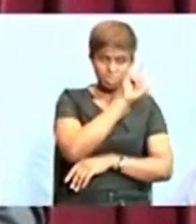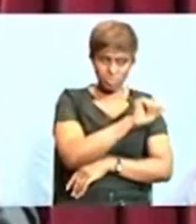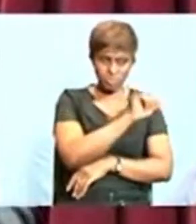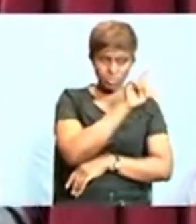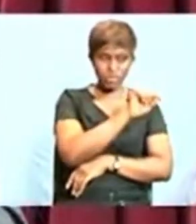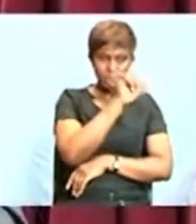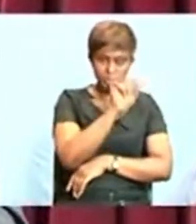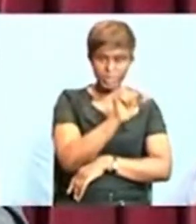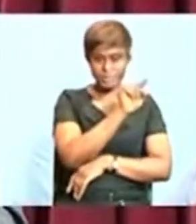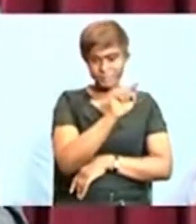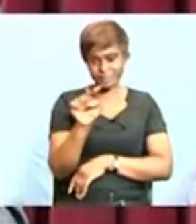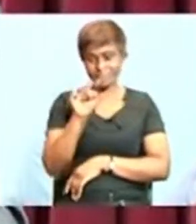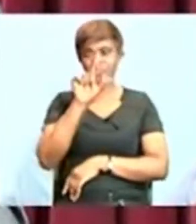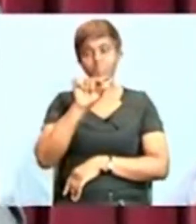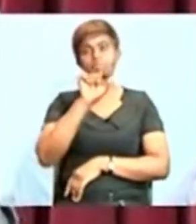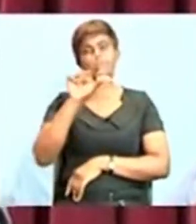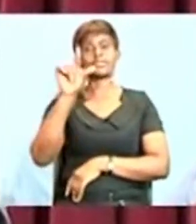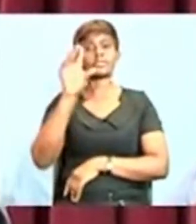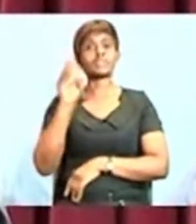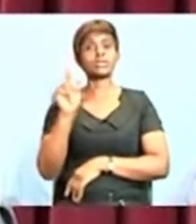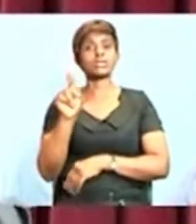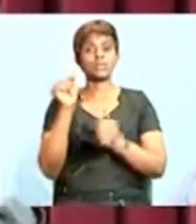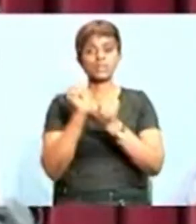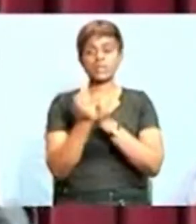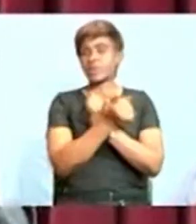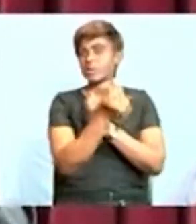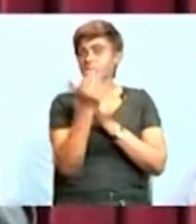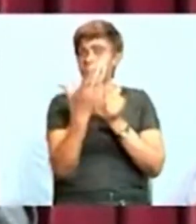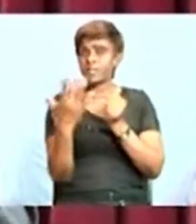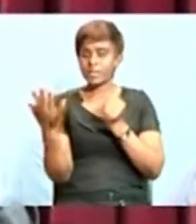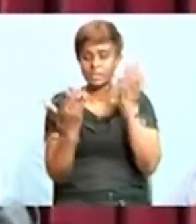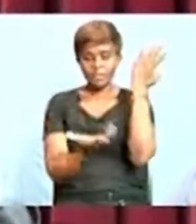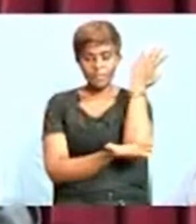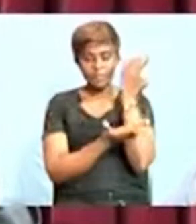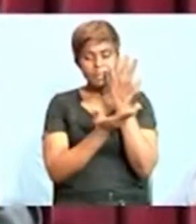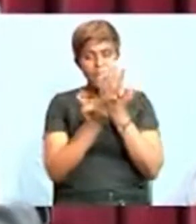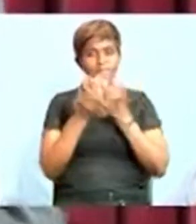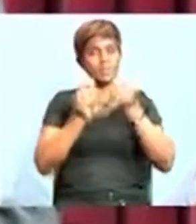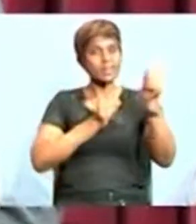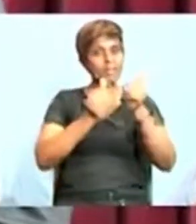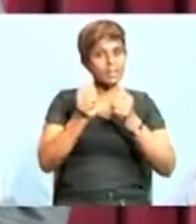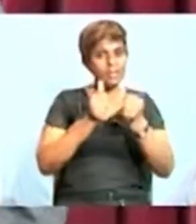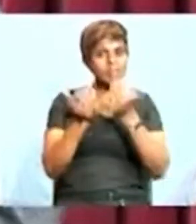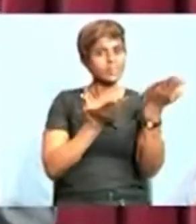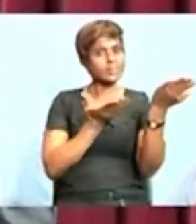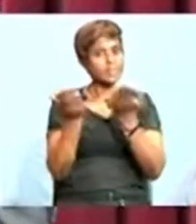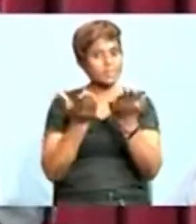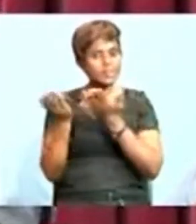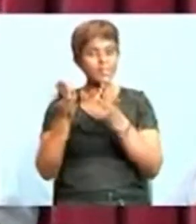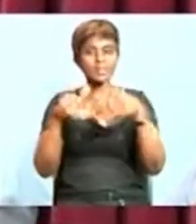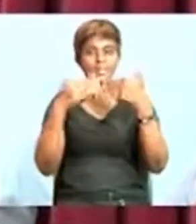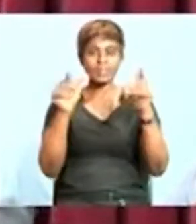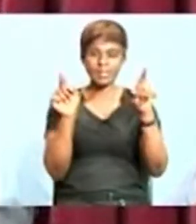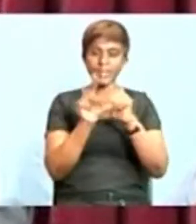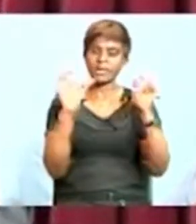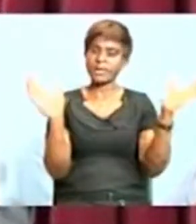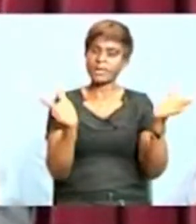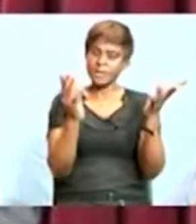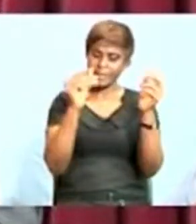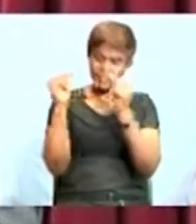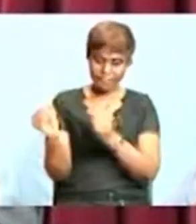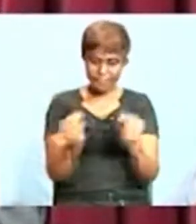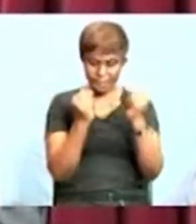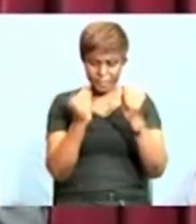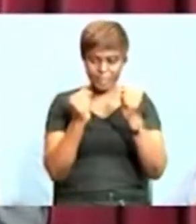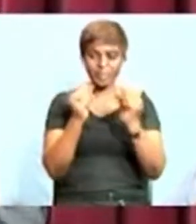which seeks, amongst other things, to improve administrative service delivery, enhance and strengthen